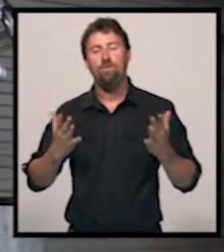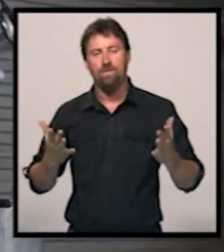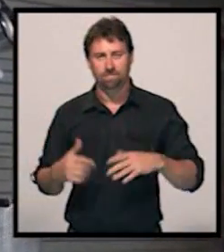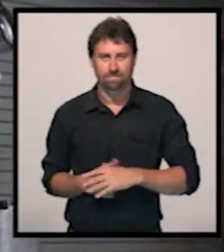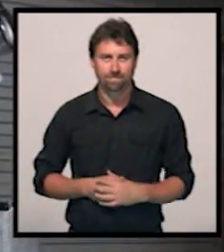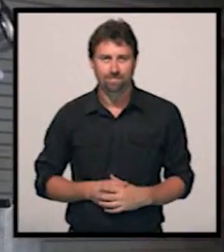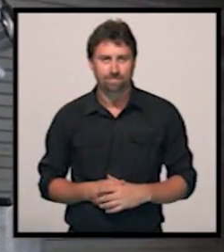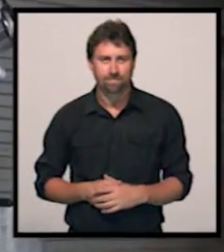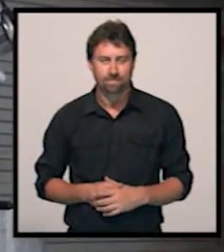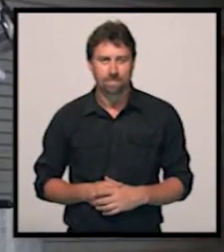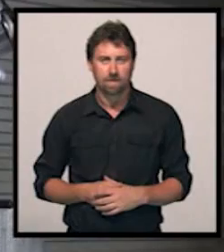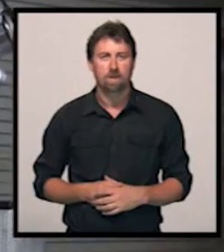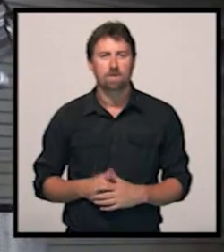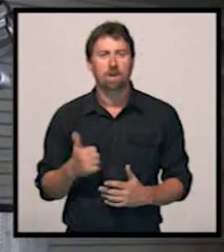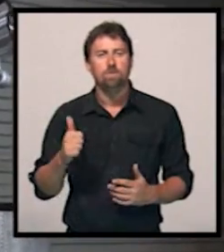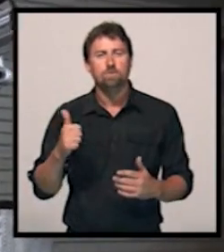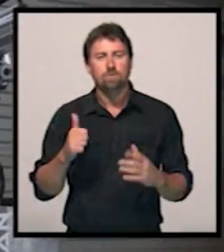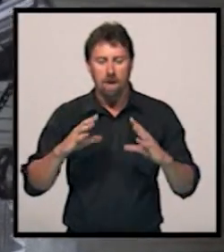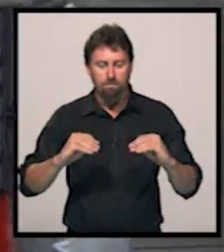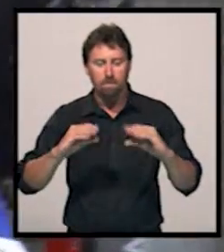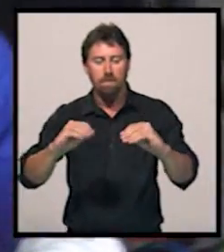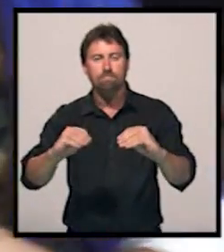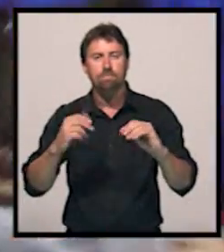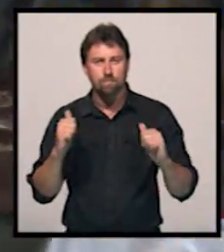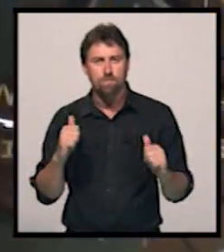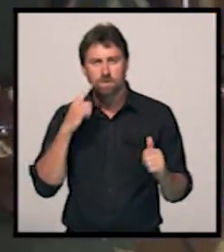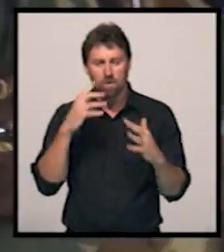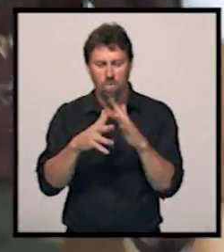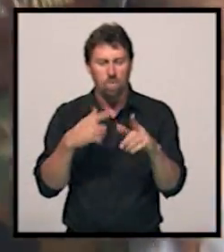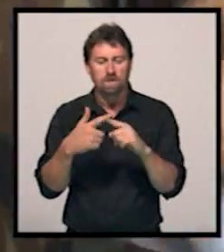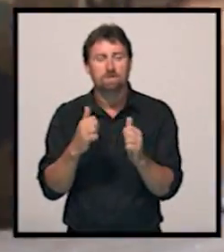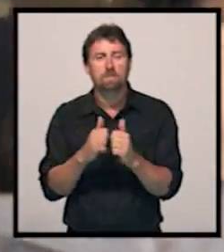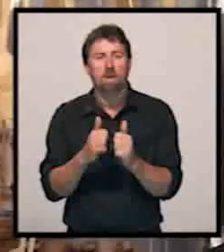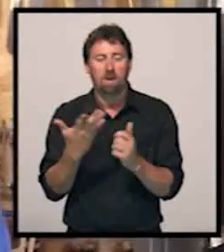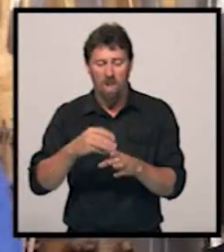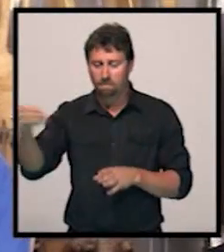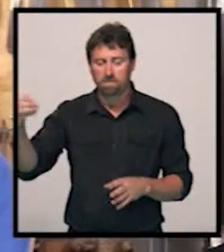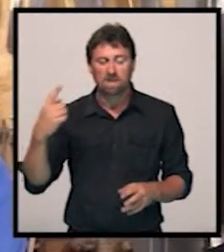just taken out of the clamps. As you can see, the wax paper comes off quite easily.